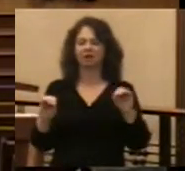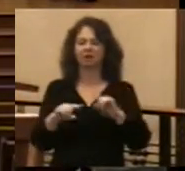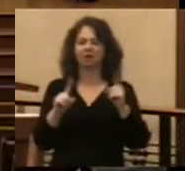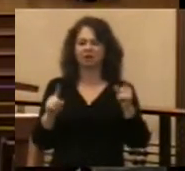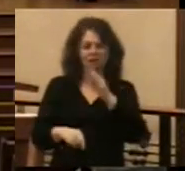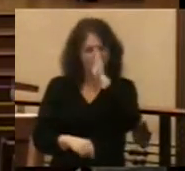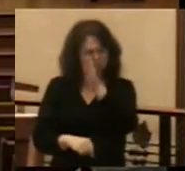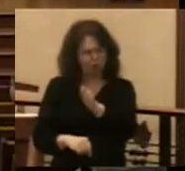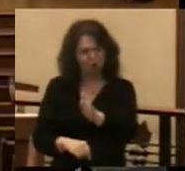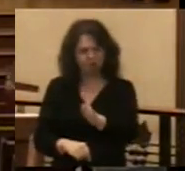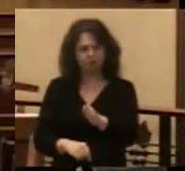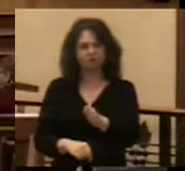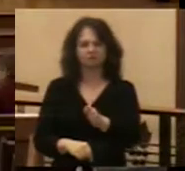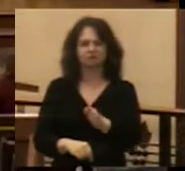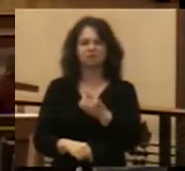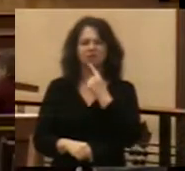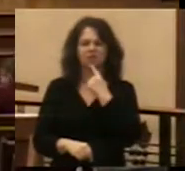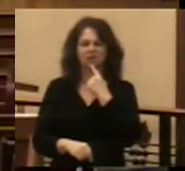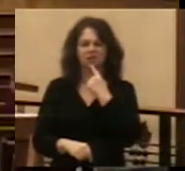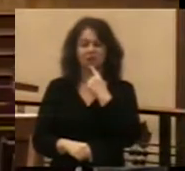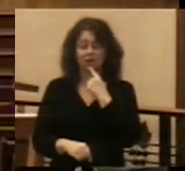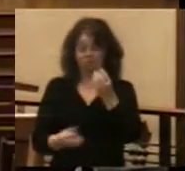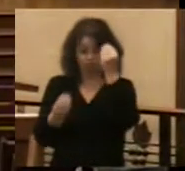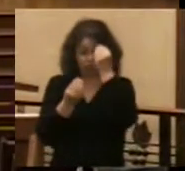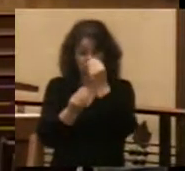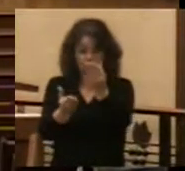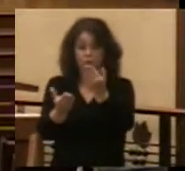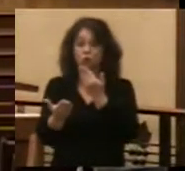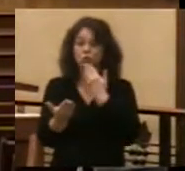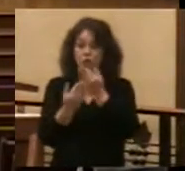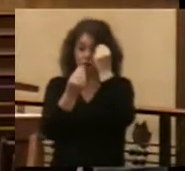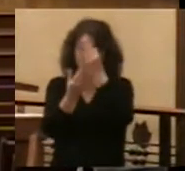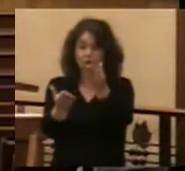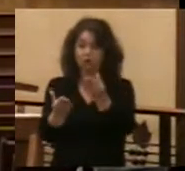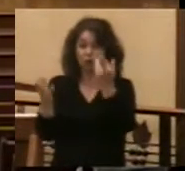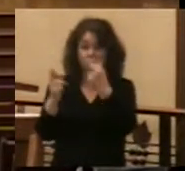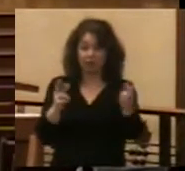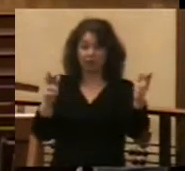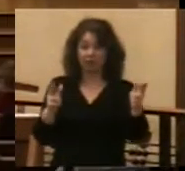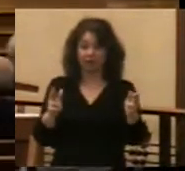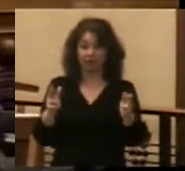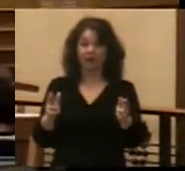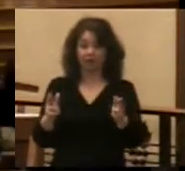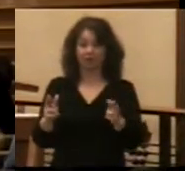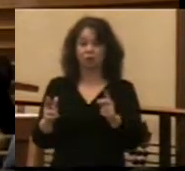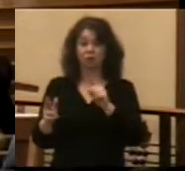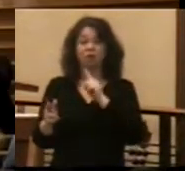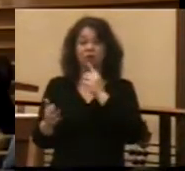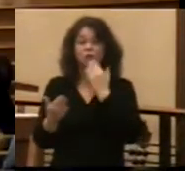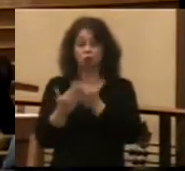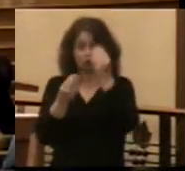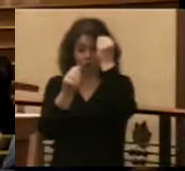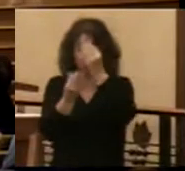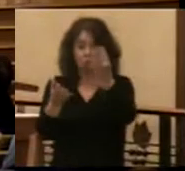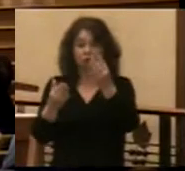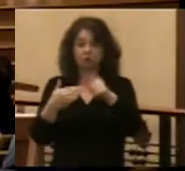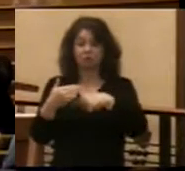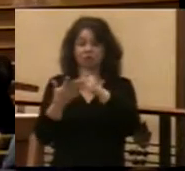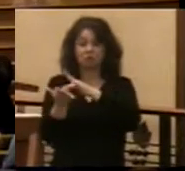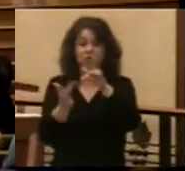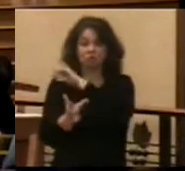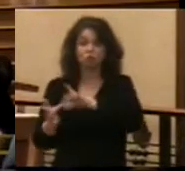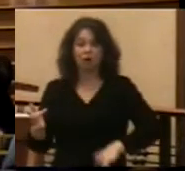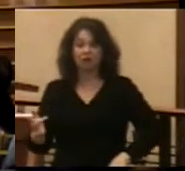proclamation that simply says, "This is the good news. Get ready. Hang on to your hats. This is the good news of Jesus